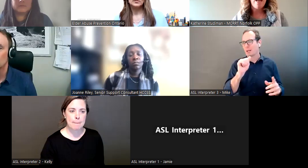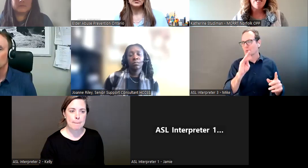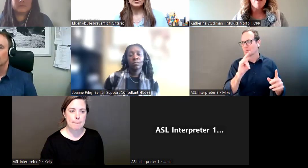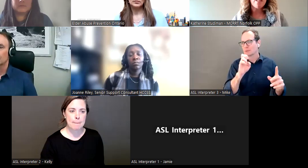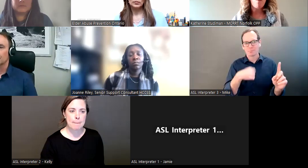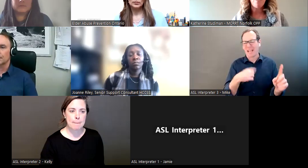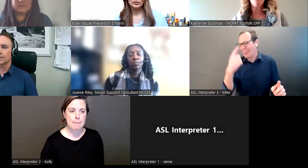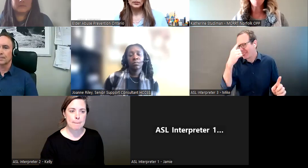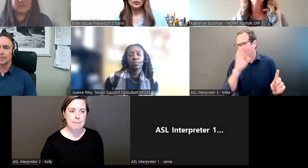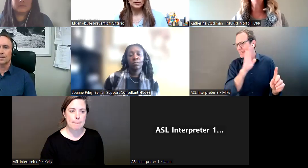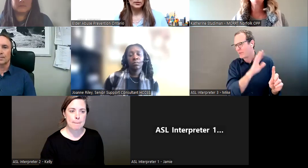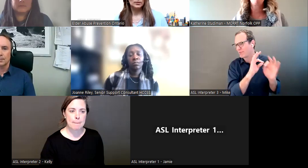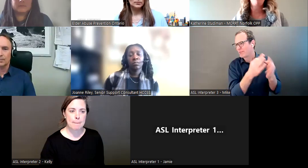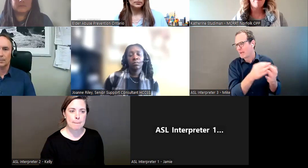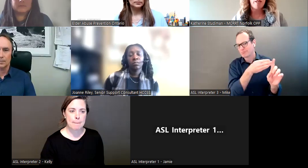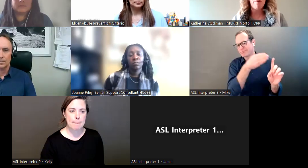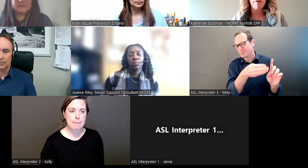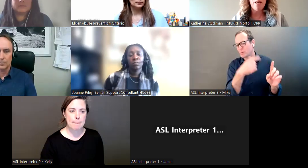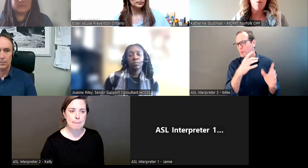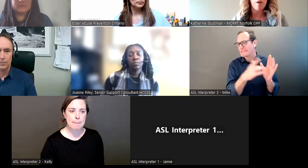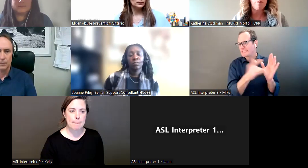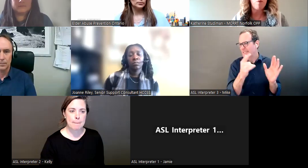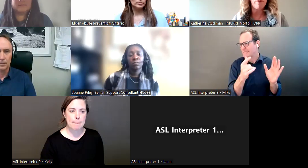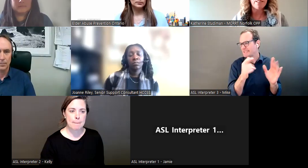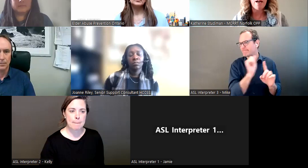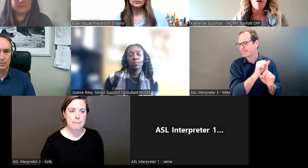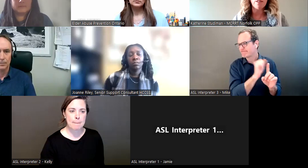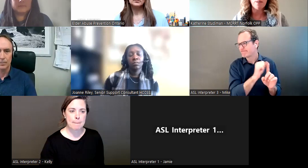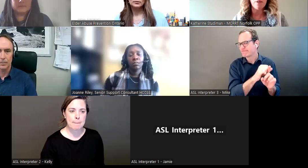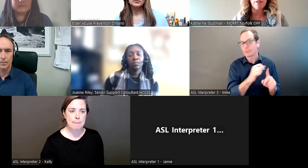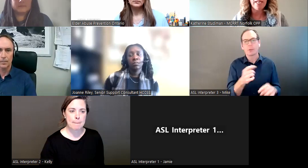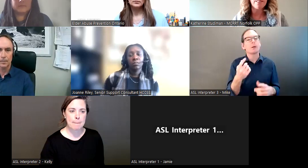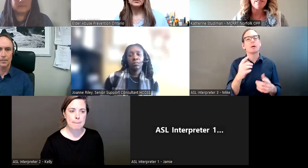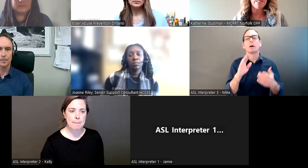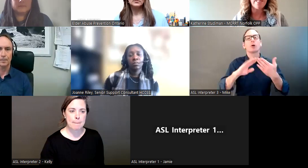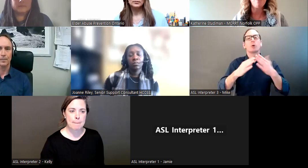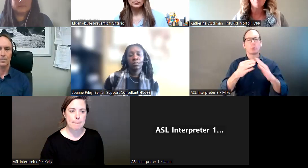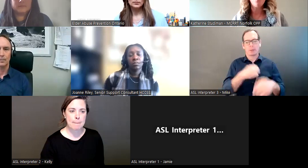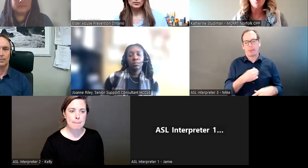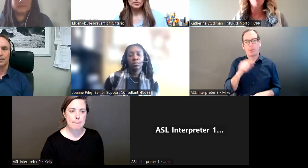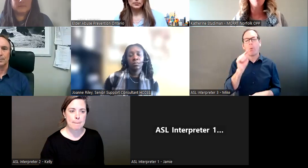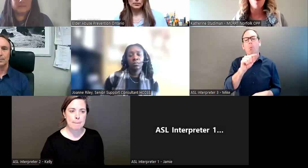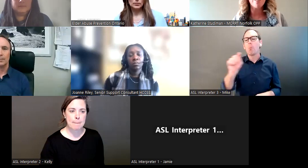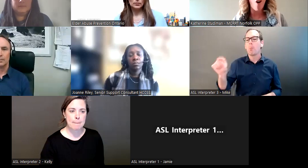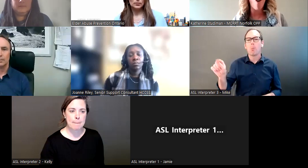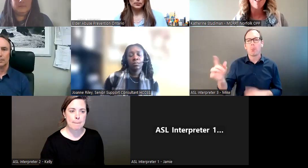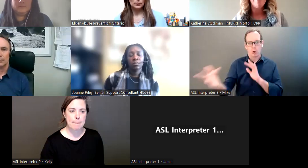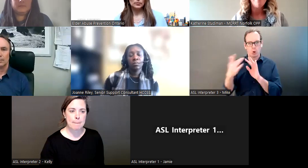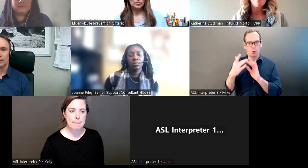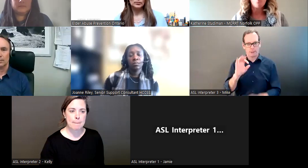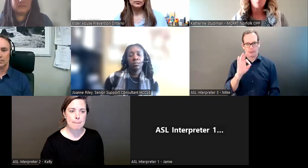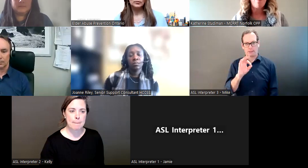taking advantage of someone. Usually someone from the community will place that call to police because they don't know who else to